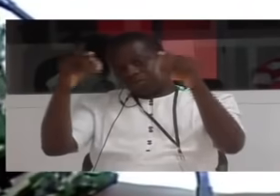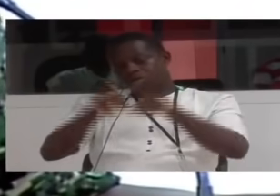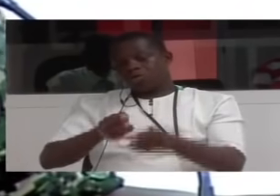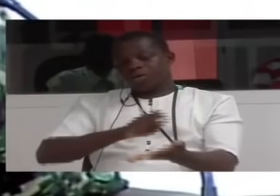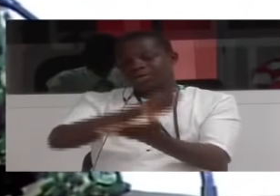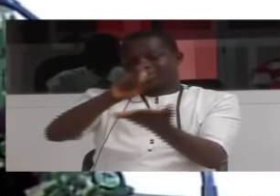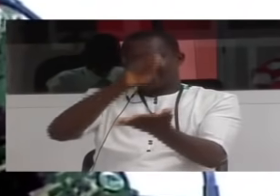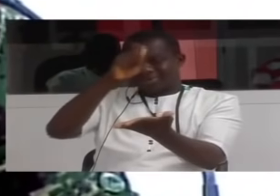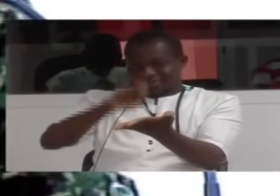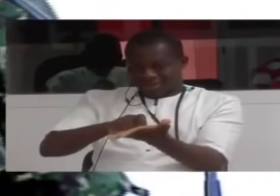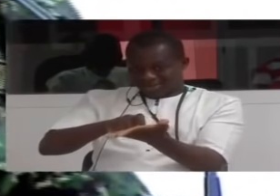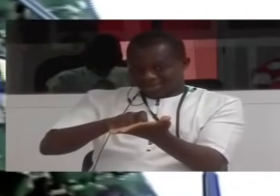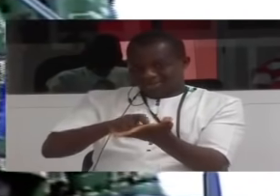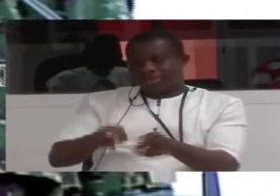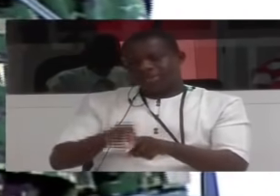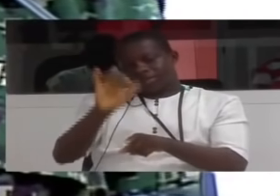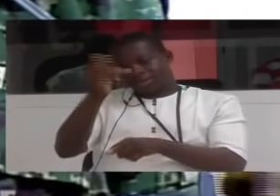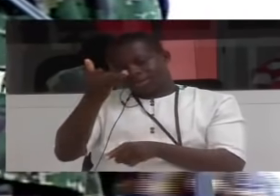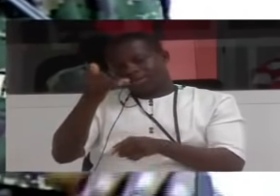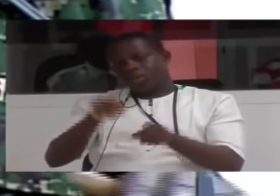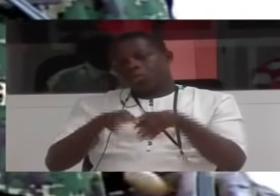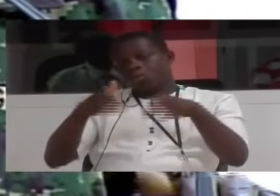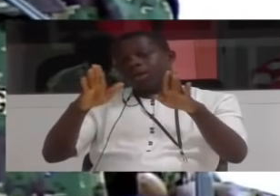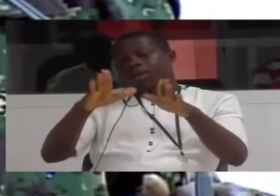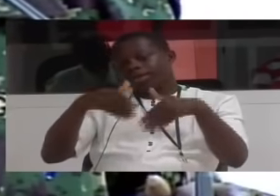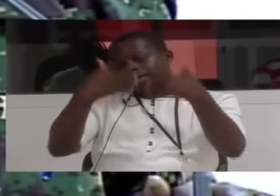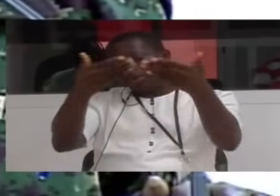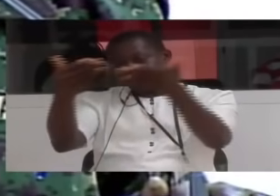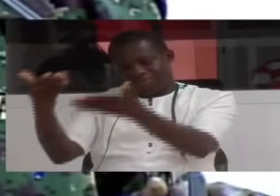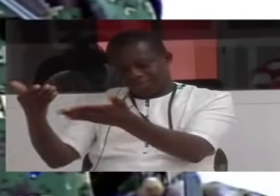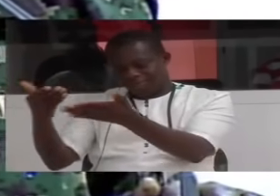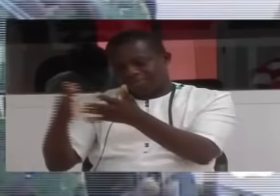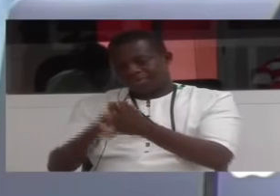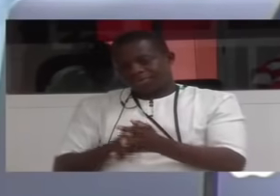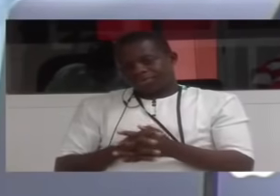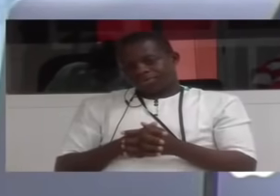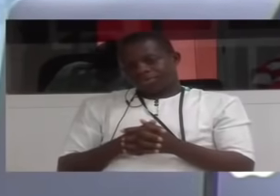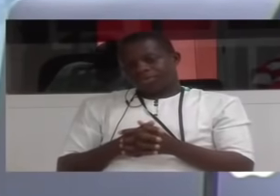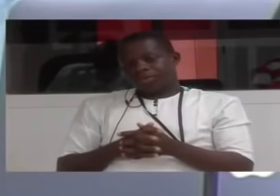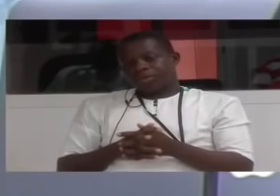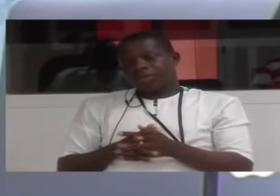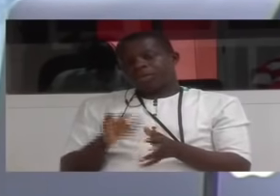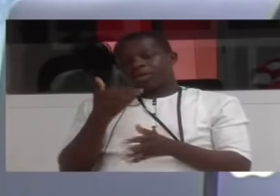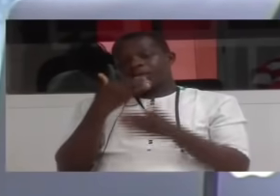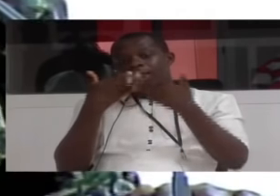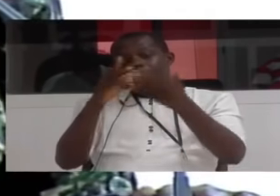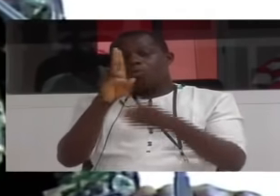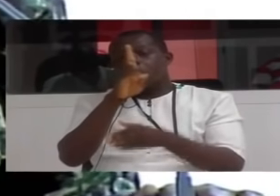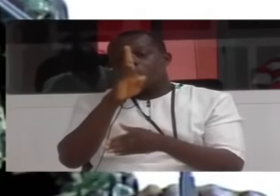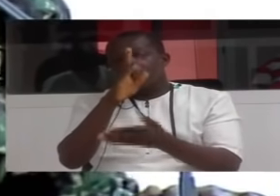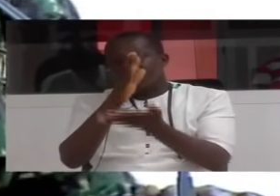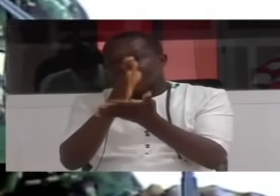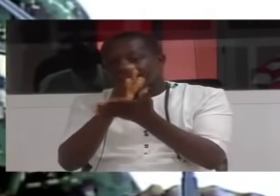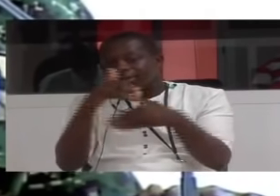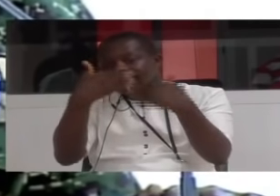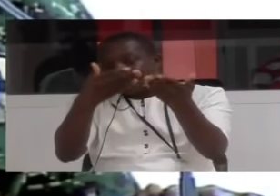sign. You sign. Wow. Yes. Ni lañ ko daan joxé. This is how they distributed money. Did they tell you who was giving out that money? Liñ wax ne wax nañ